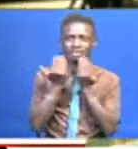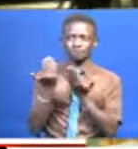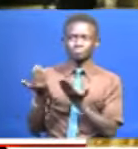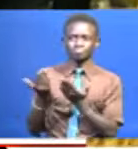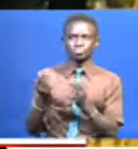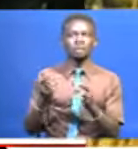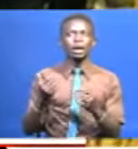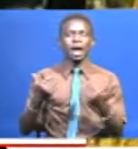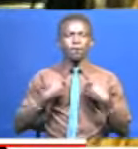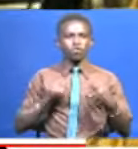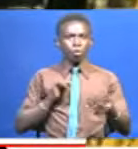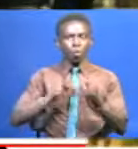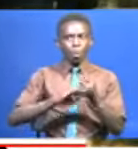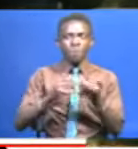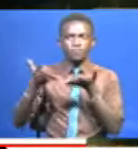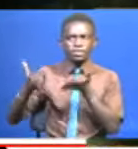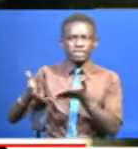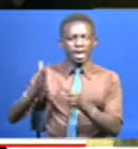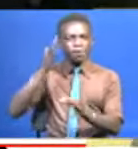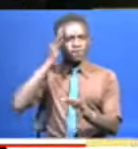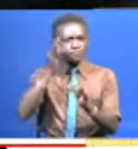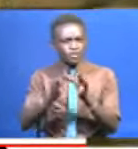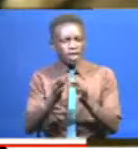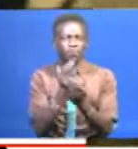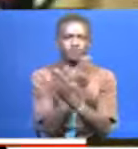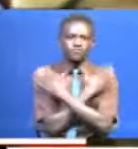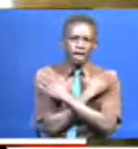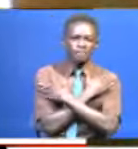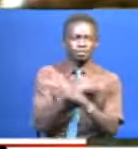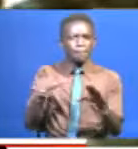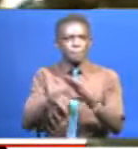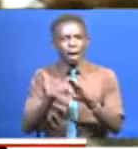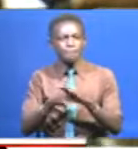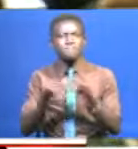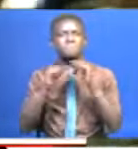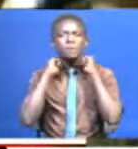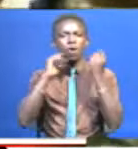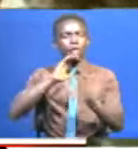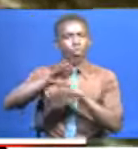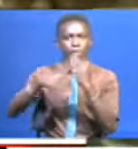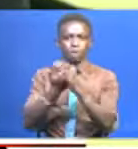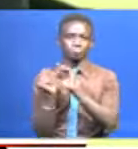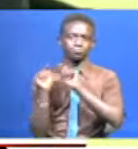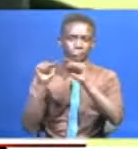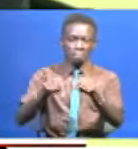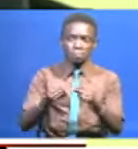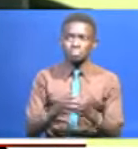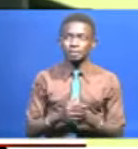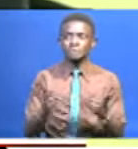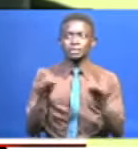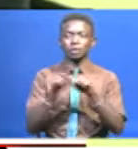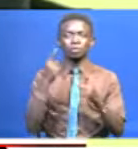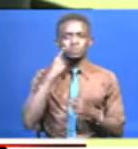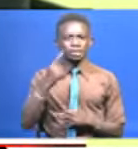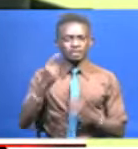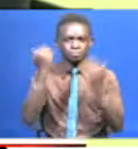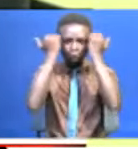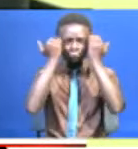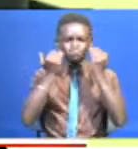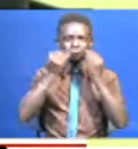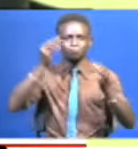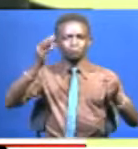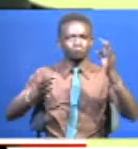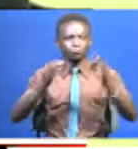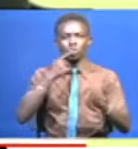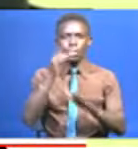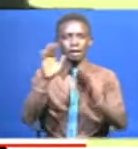wife, faithful, friends, and pastors. In the oral application made by the prosecution team led by Assistant DPP Peter